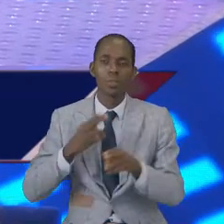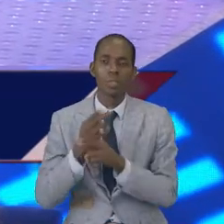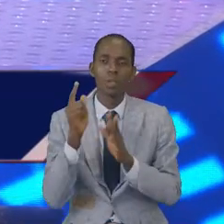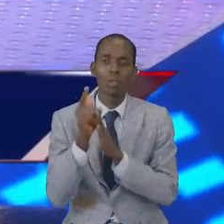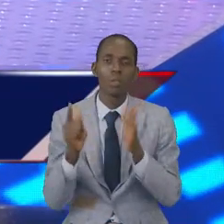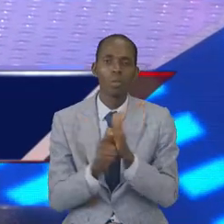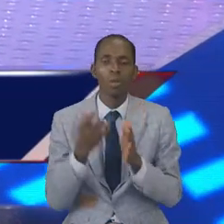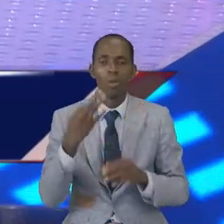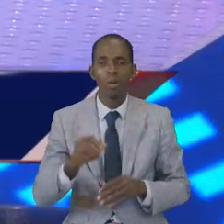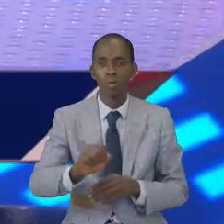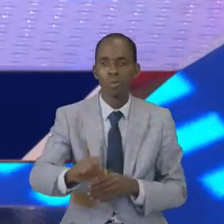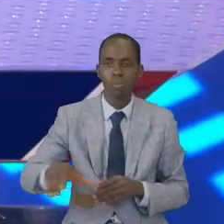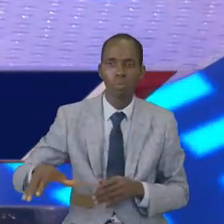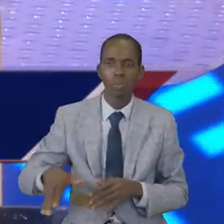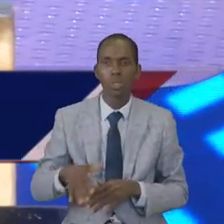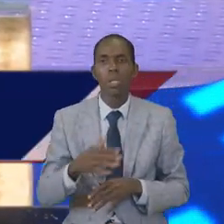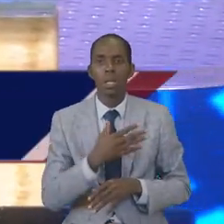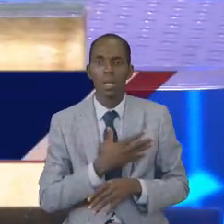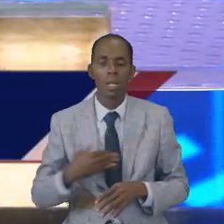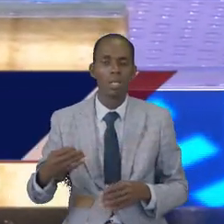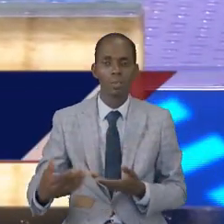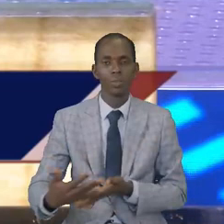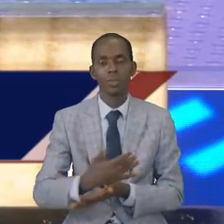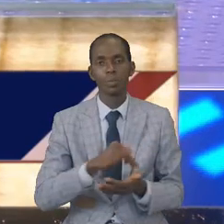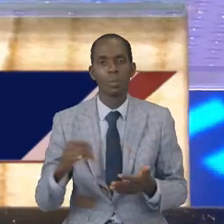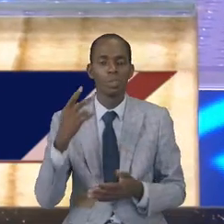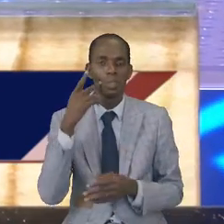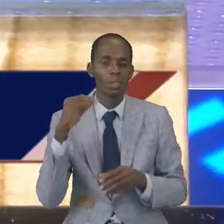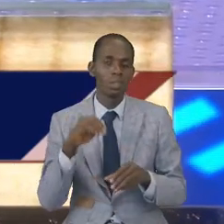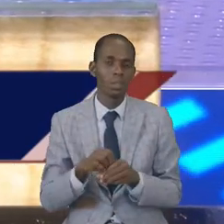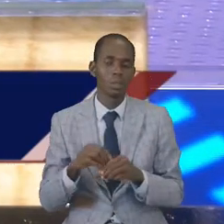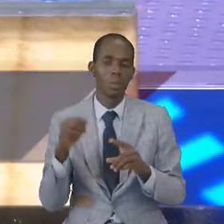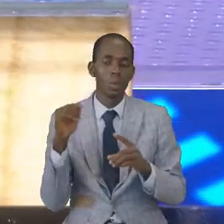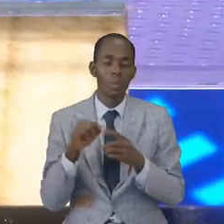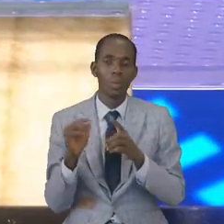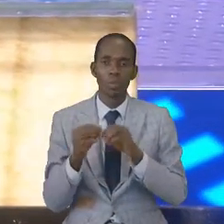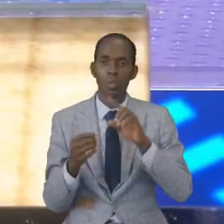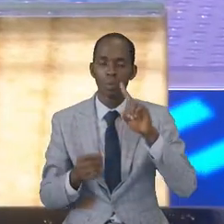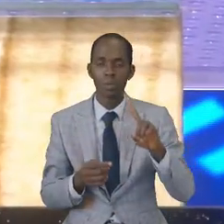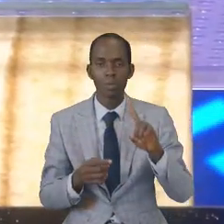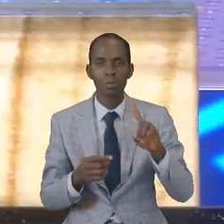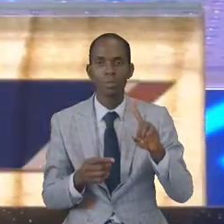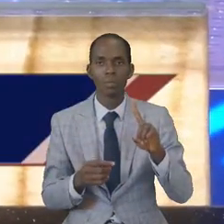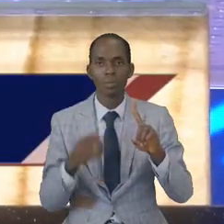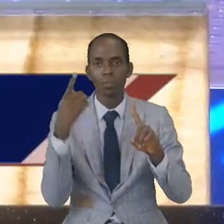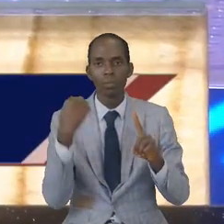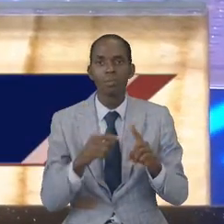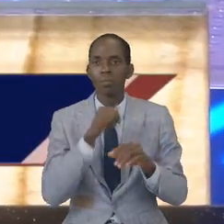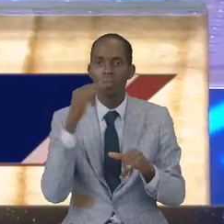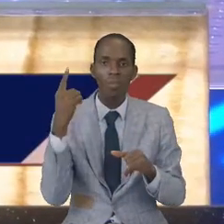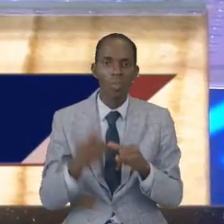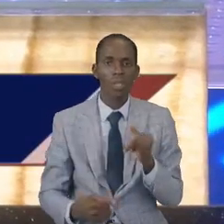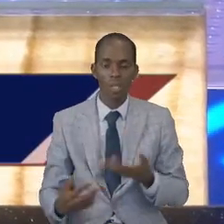of sowing and reaping. There are three things we're looking at. Number one, the endless